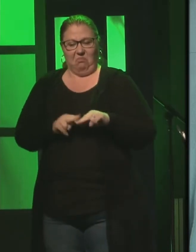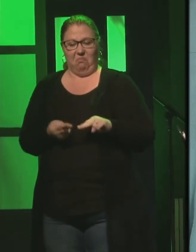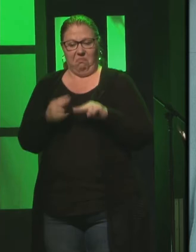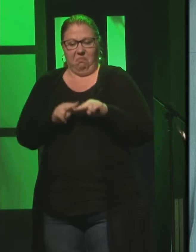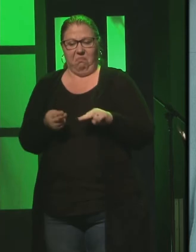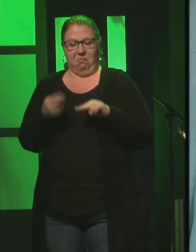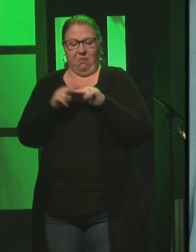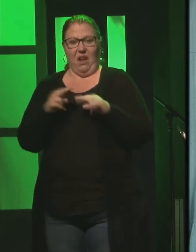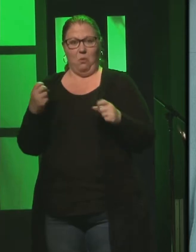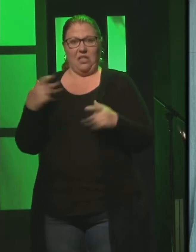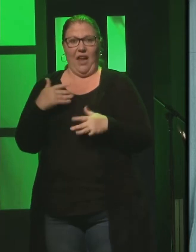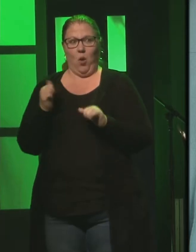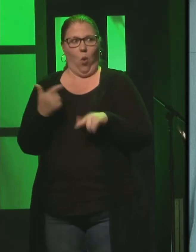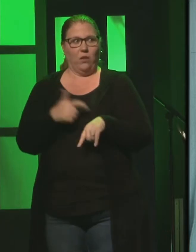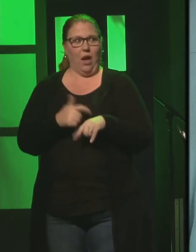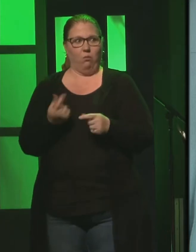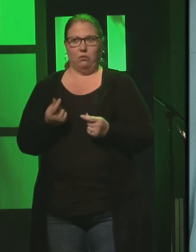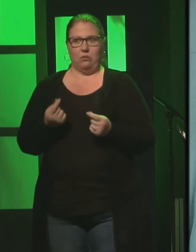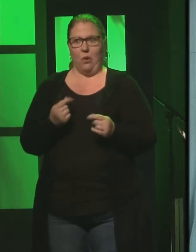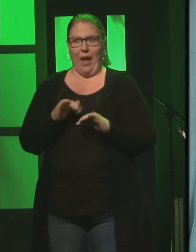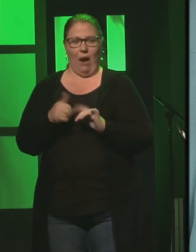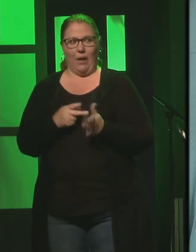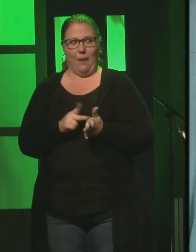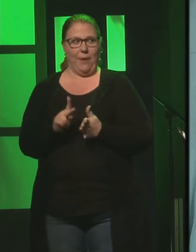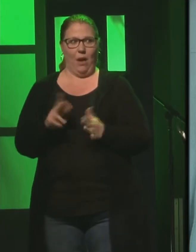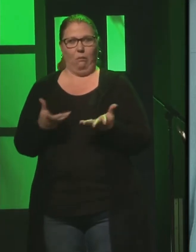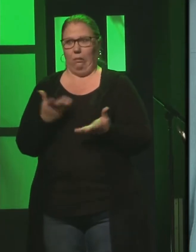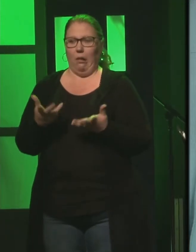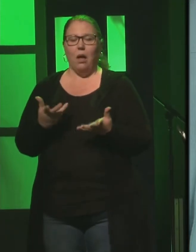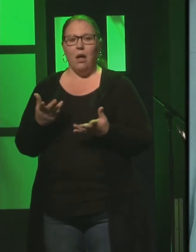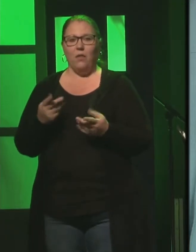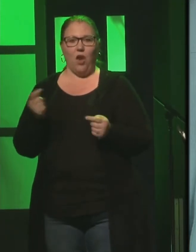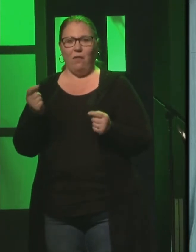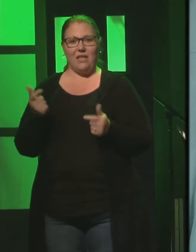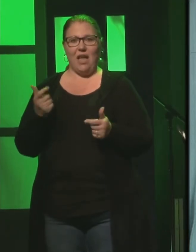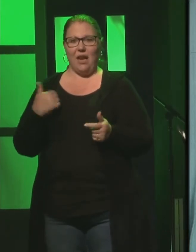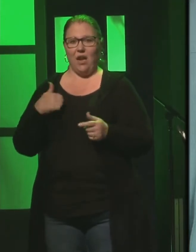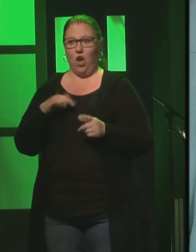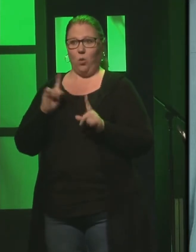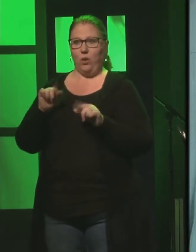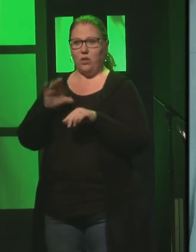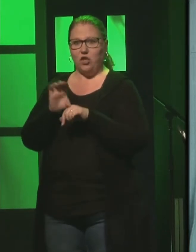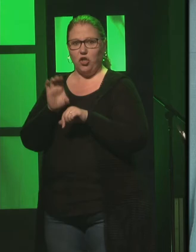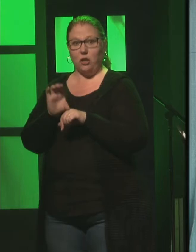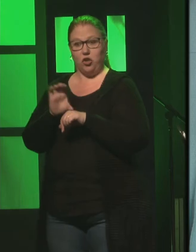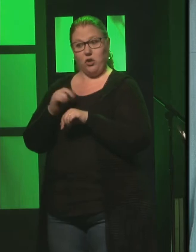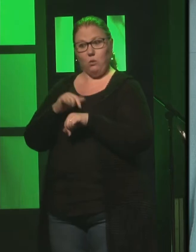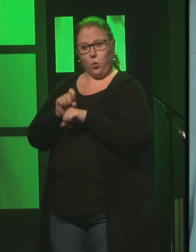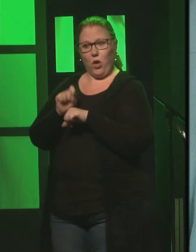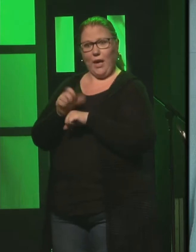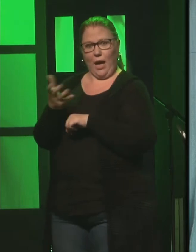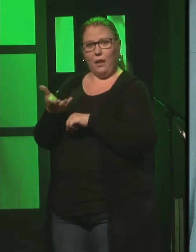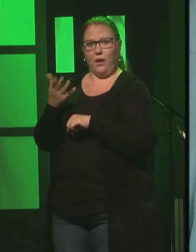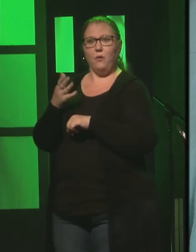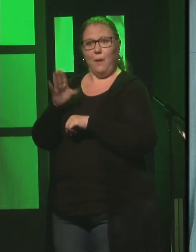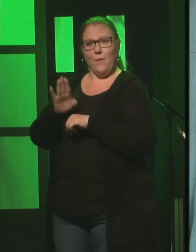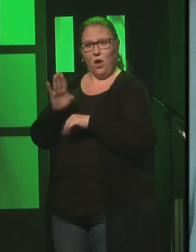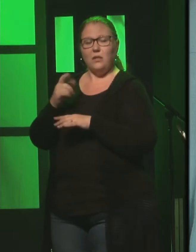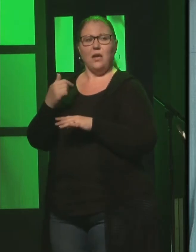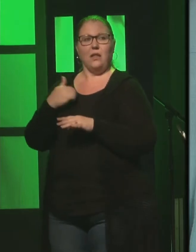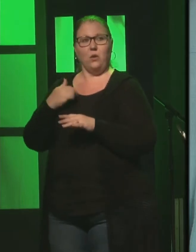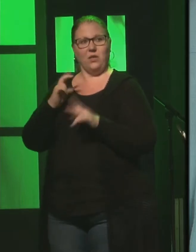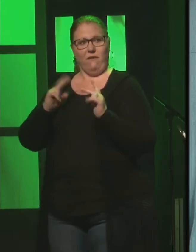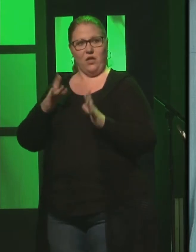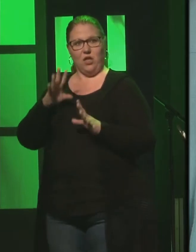kind of like scared all the time. Like, what are we going to do? How are we going to pay this? What's it going to do? And then all of a sudden we were in church I was working at, and there was a guest speaker who came and really